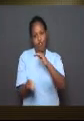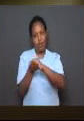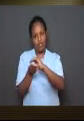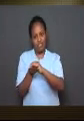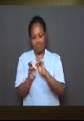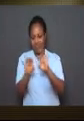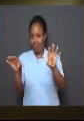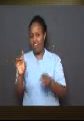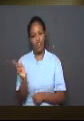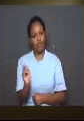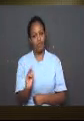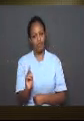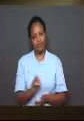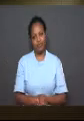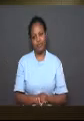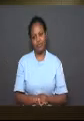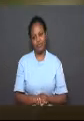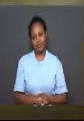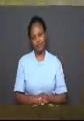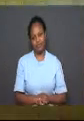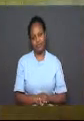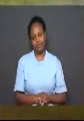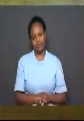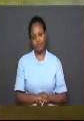for corruption to spread.